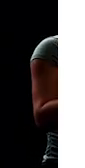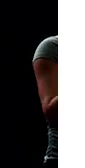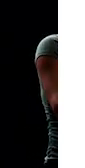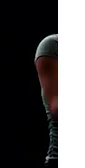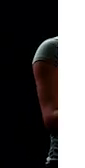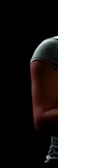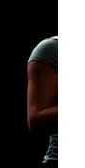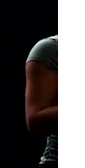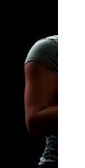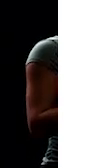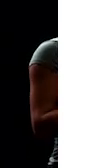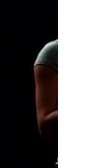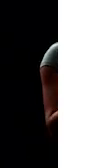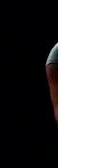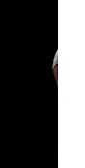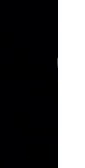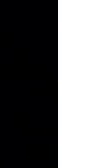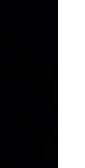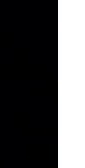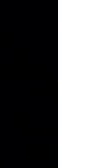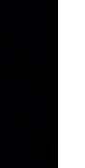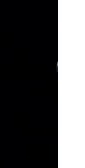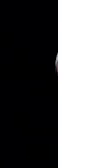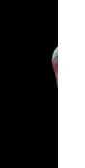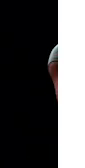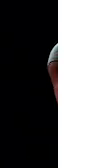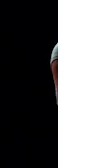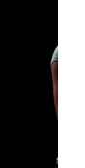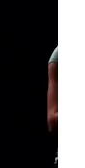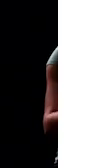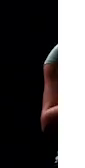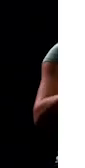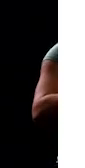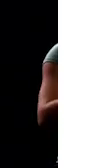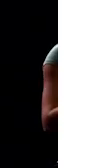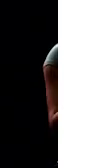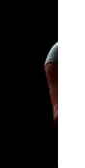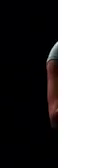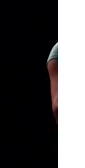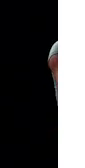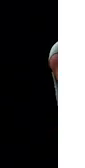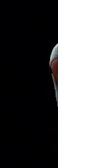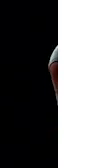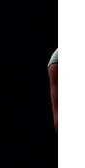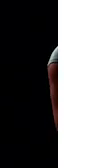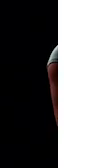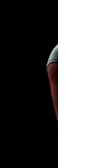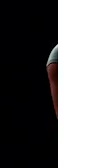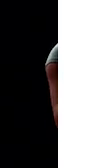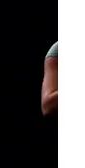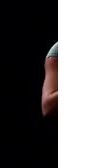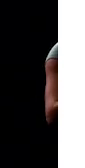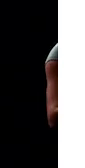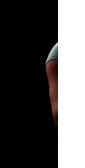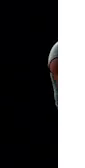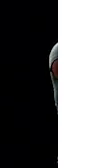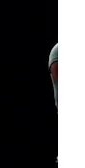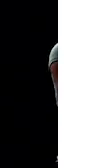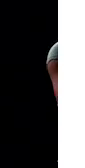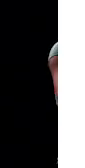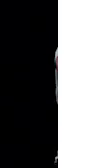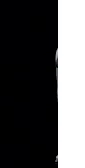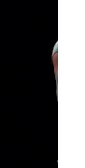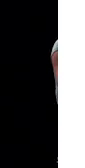prepare more. Work ethic beats fear means that consistent effort and dedication can overcome